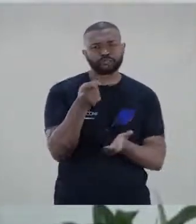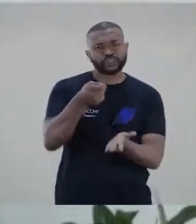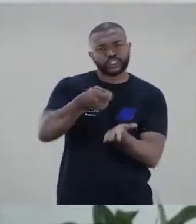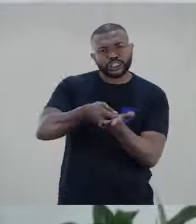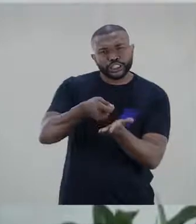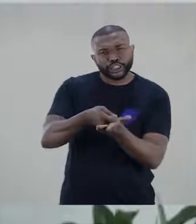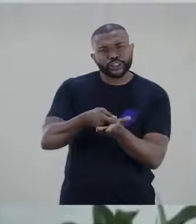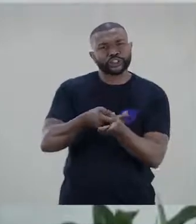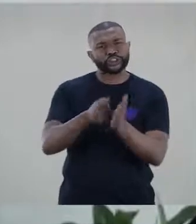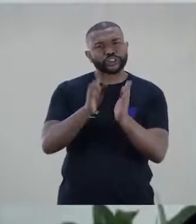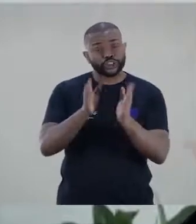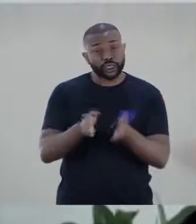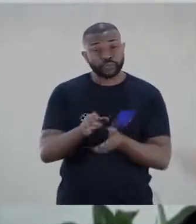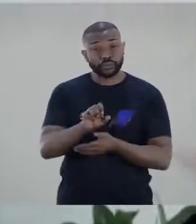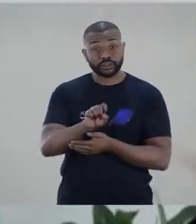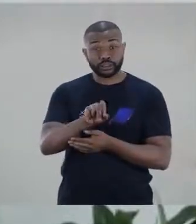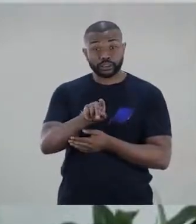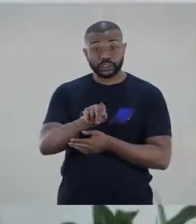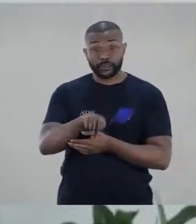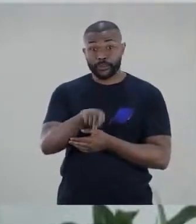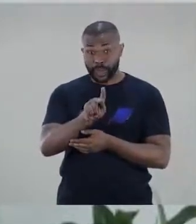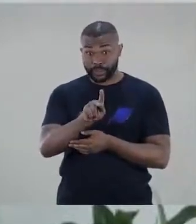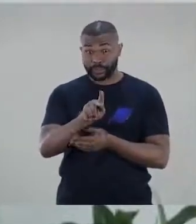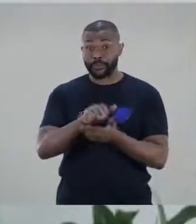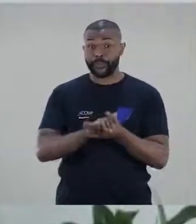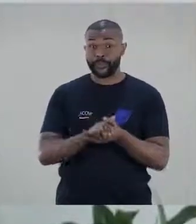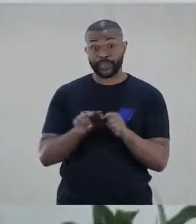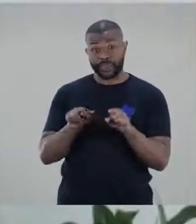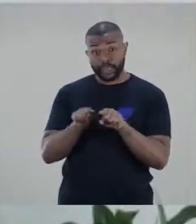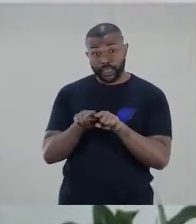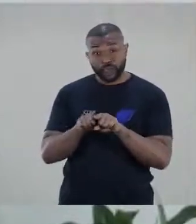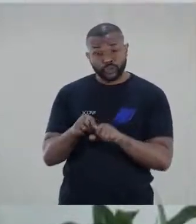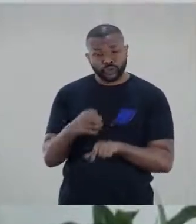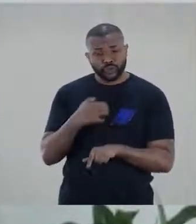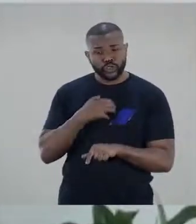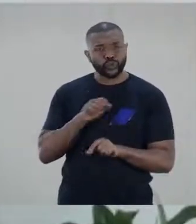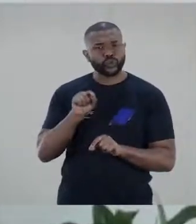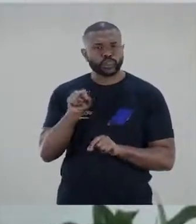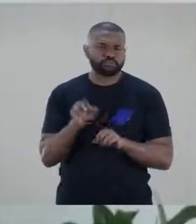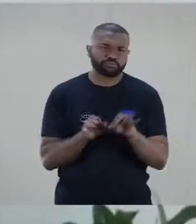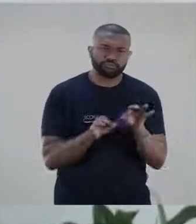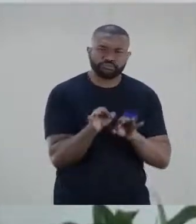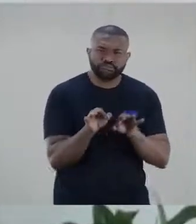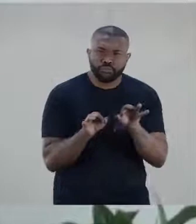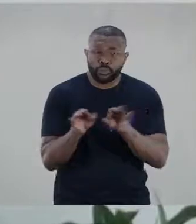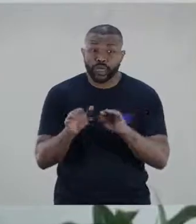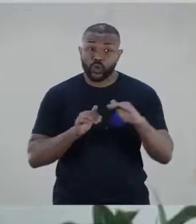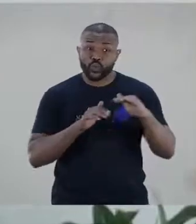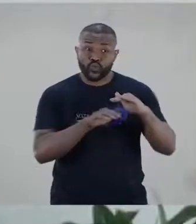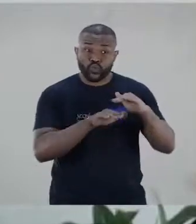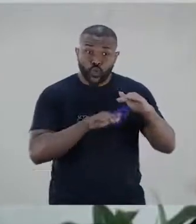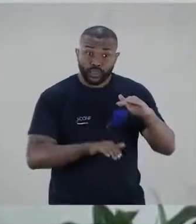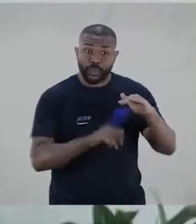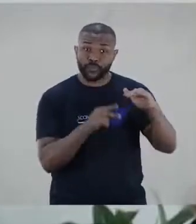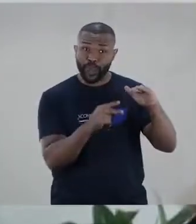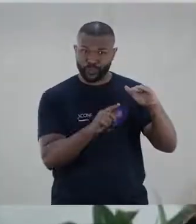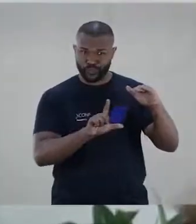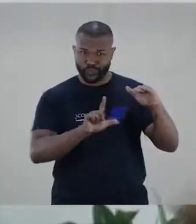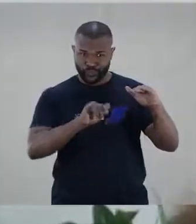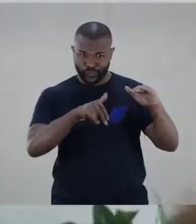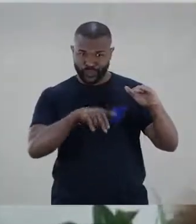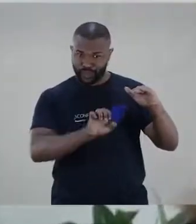need to have some form of a pipeline orchestration or storage. And yes, you do need all of that, but there is